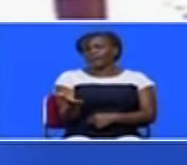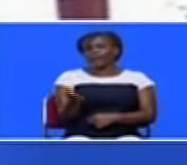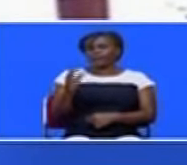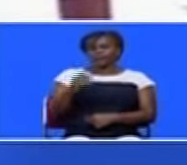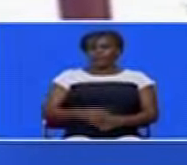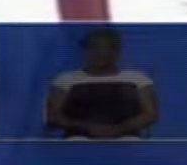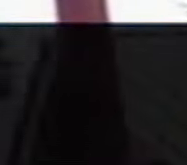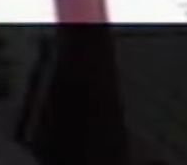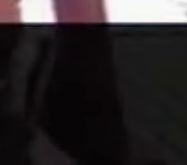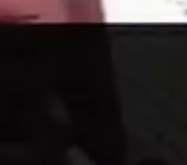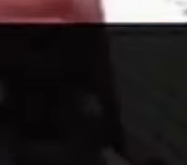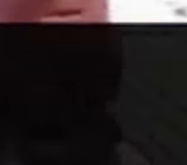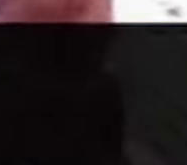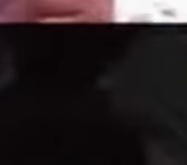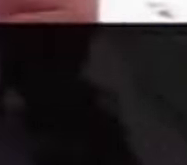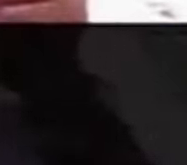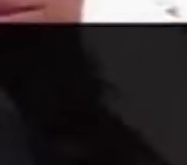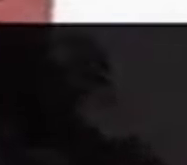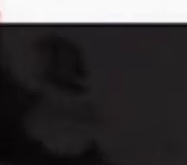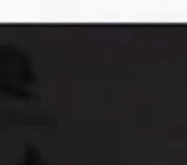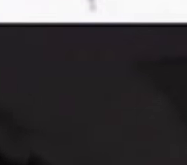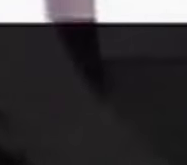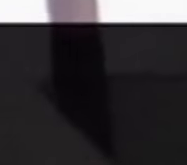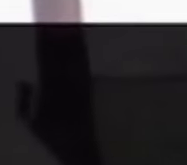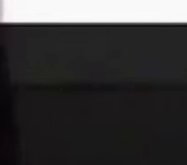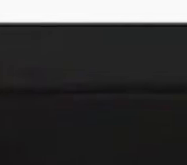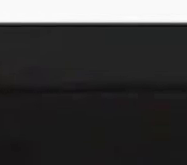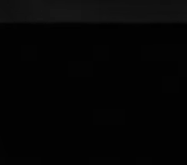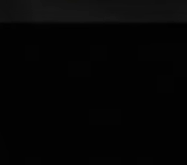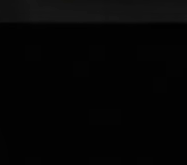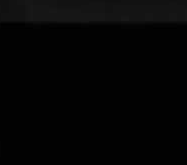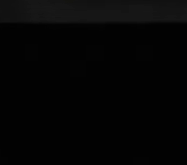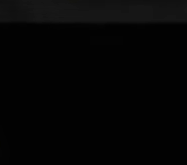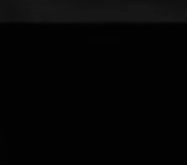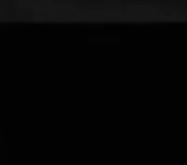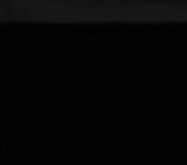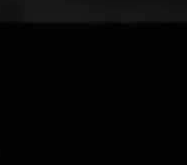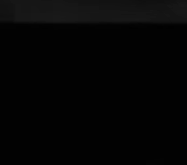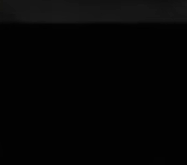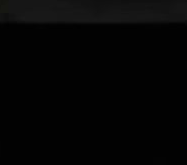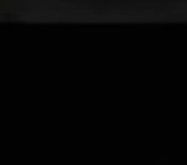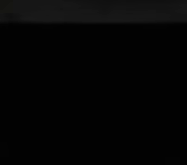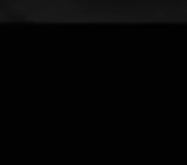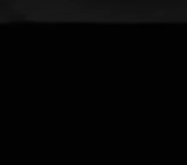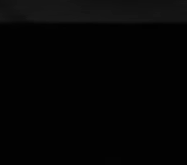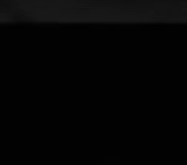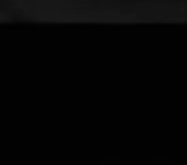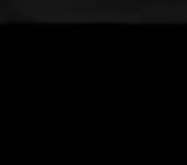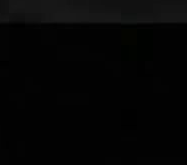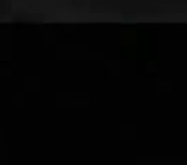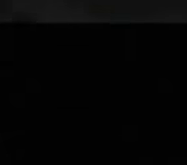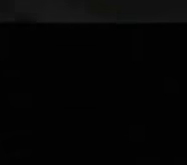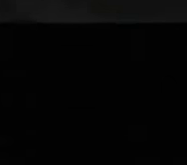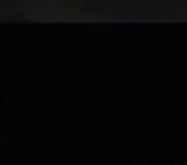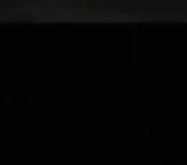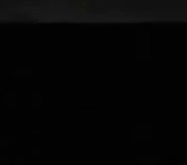Kaini mwere. Na kila igire. Mwape mwoke na mafaka maanyu. Mafaka maanyu utawa maanyu toko tatu. Numaigua. Mwoto ozi yore. Mwaka